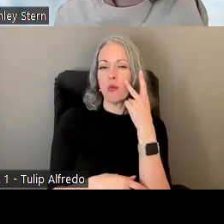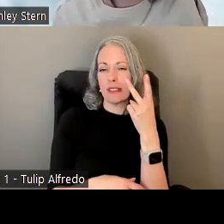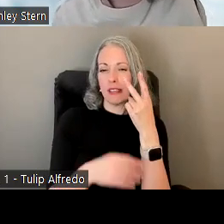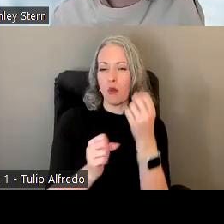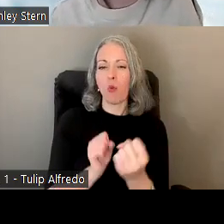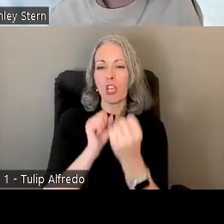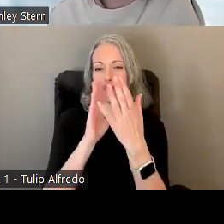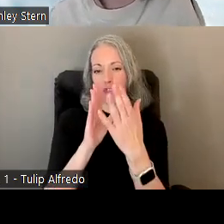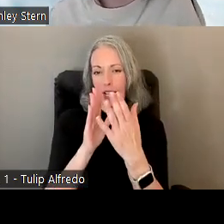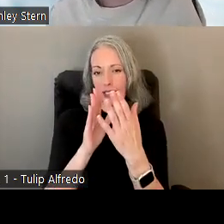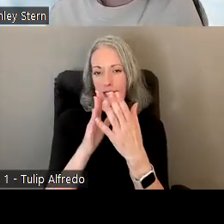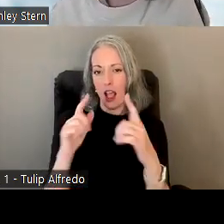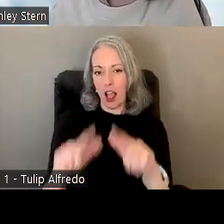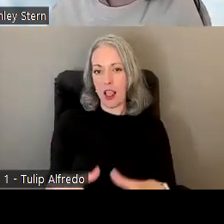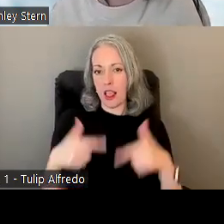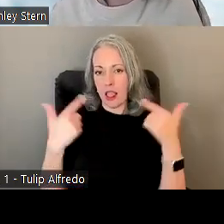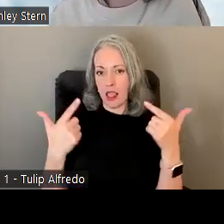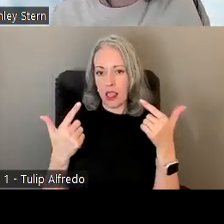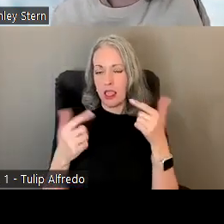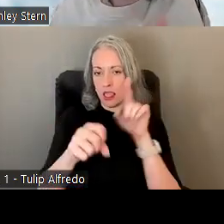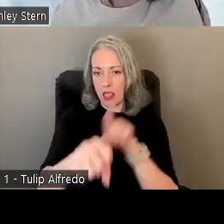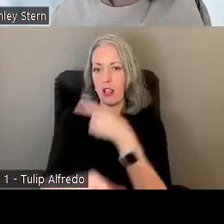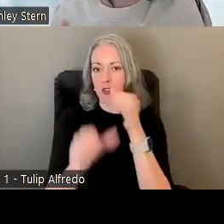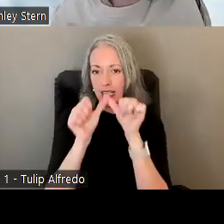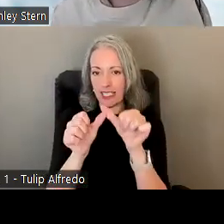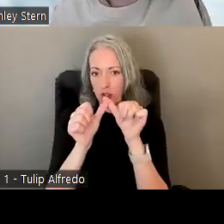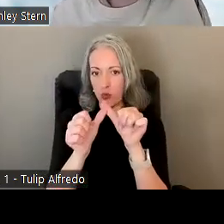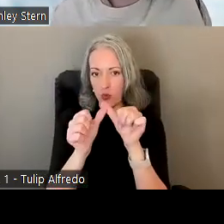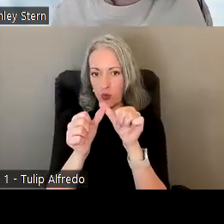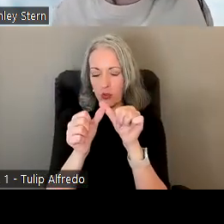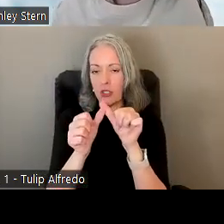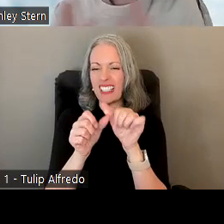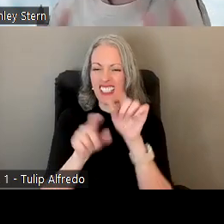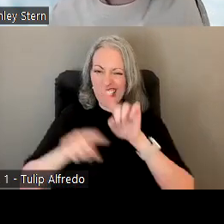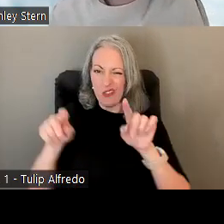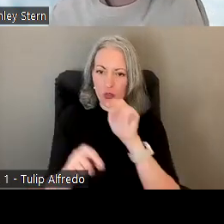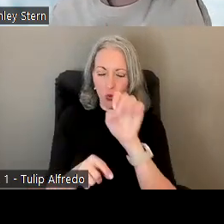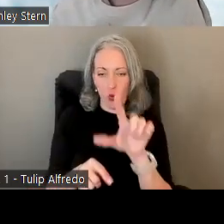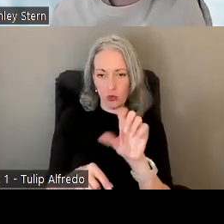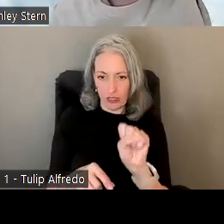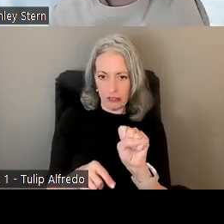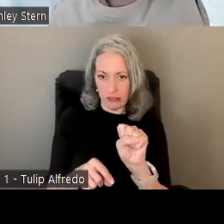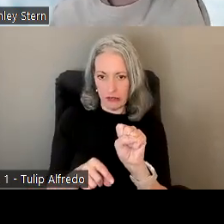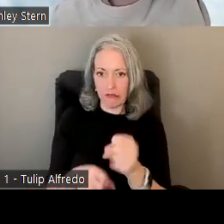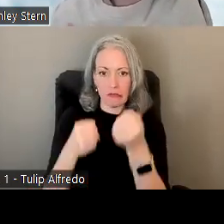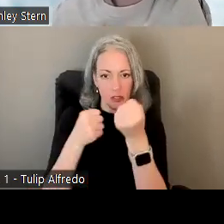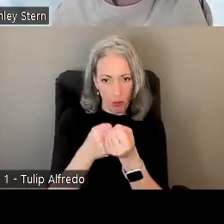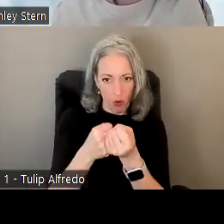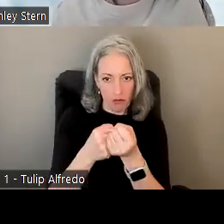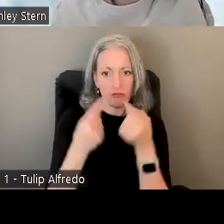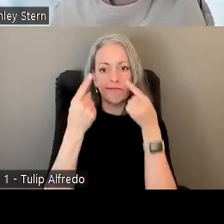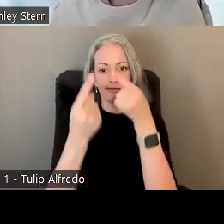the initiative of sharing a series of public health, public education tools that are culturally competent and equity